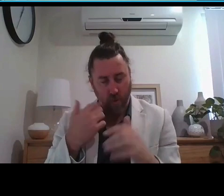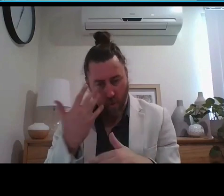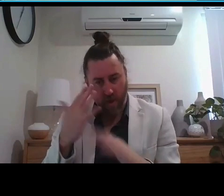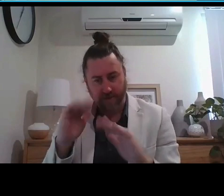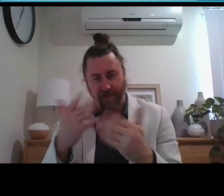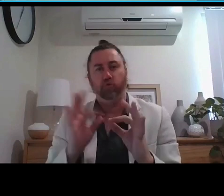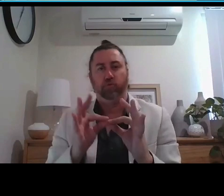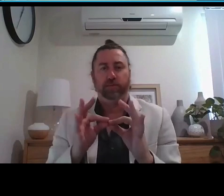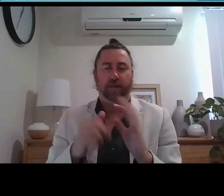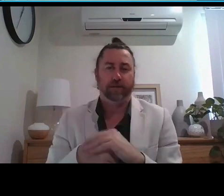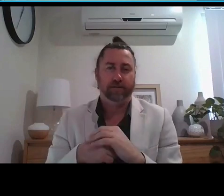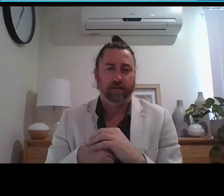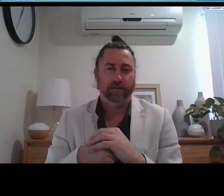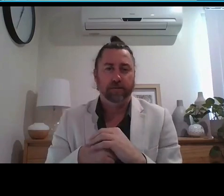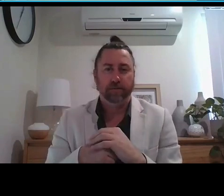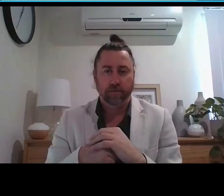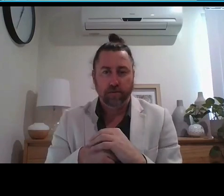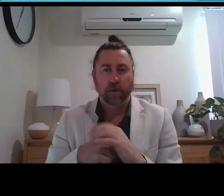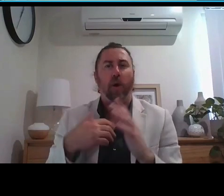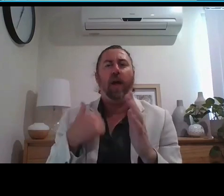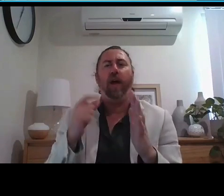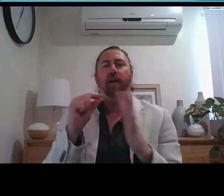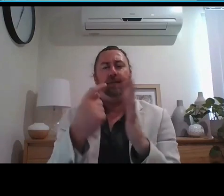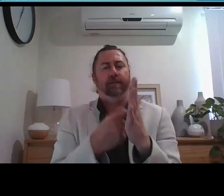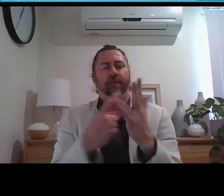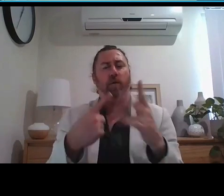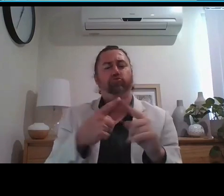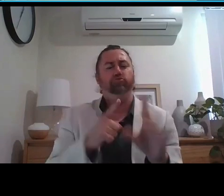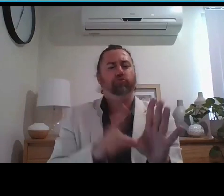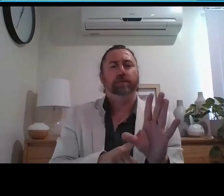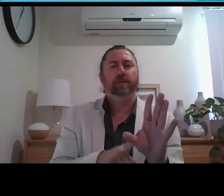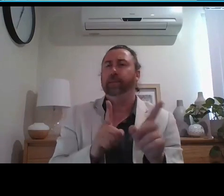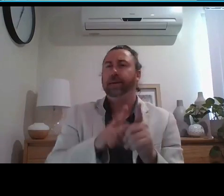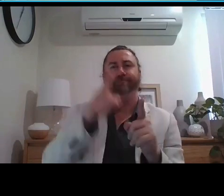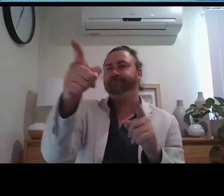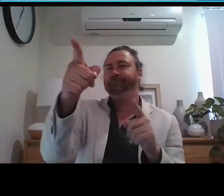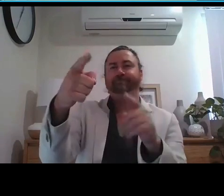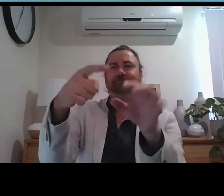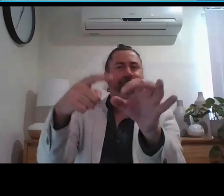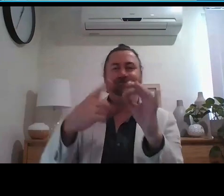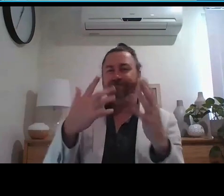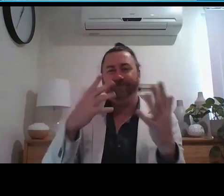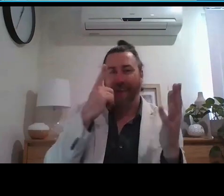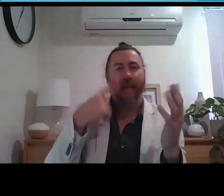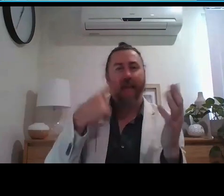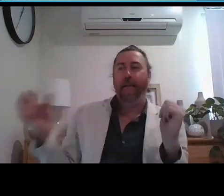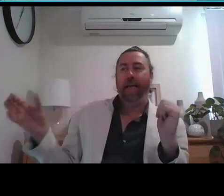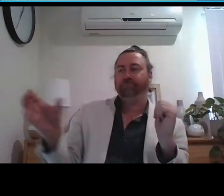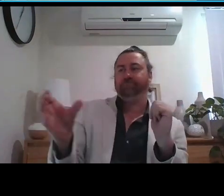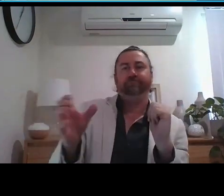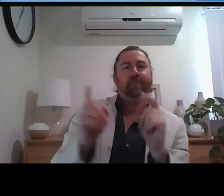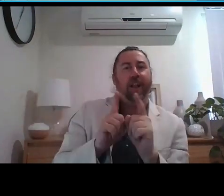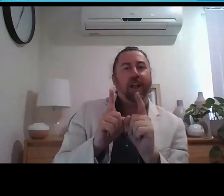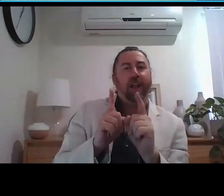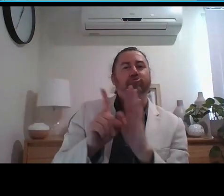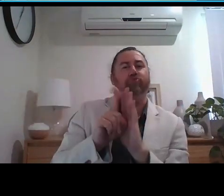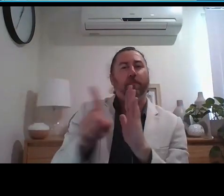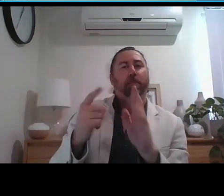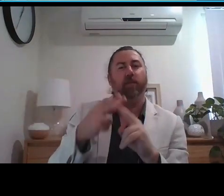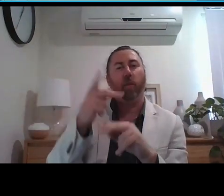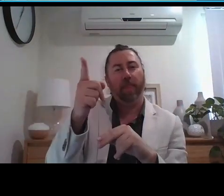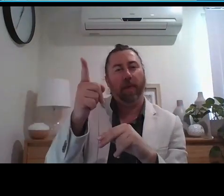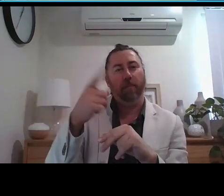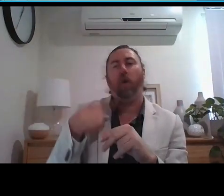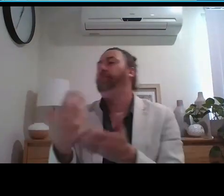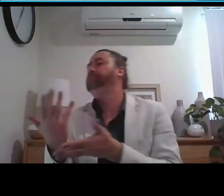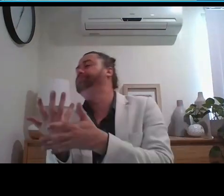We have used proxies in around 12% of those interviews. However, in both our